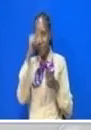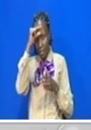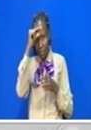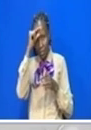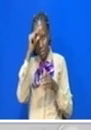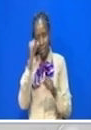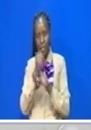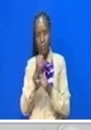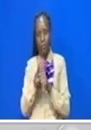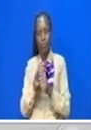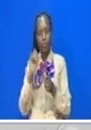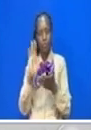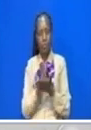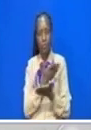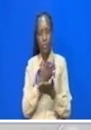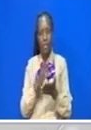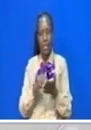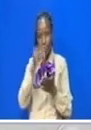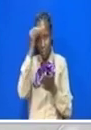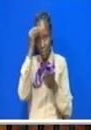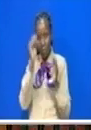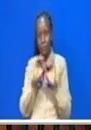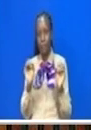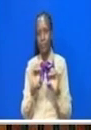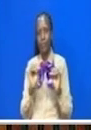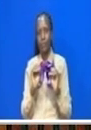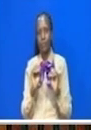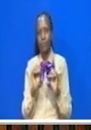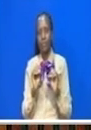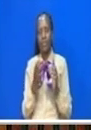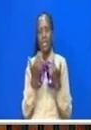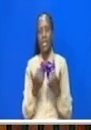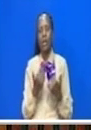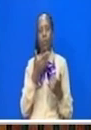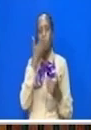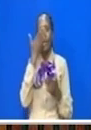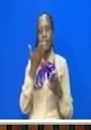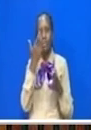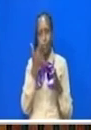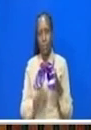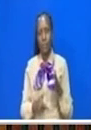to eradicate illiteracy. So that is the question. So let's look at the answers.